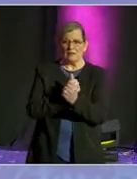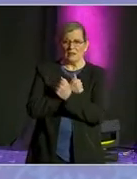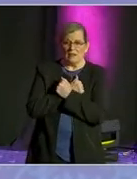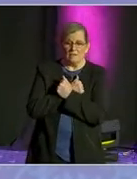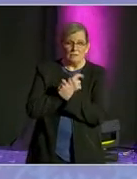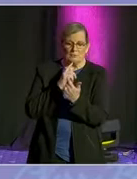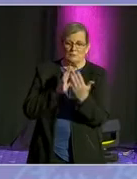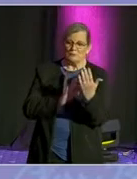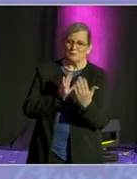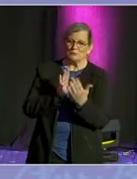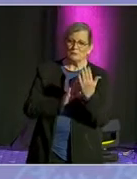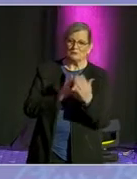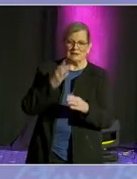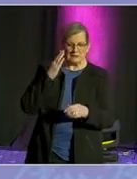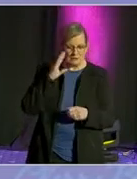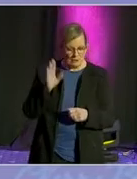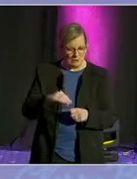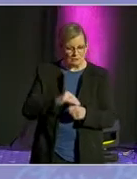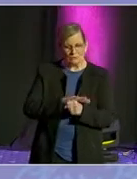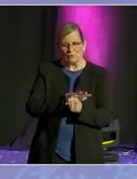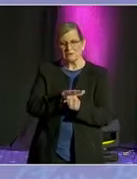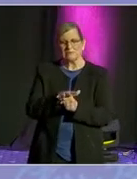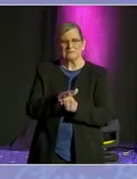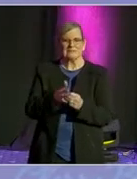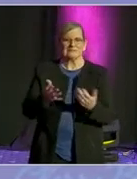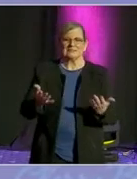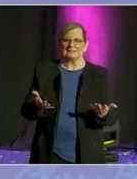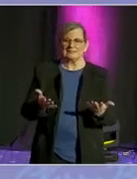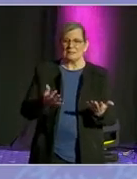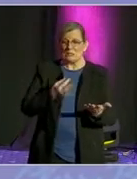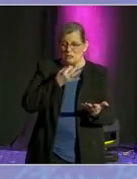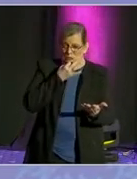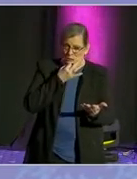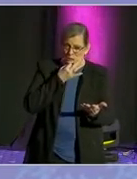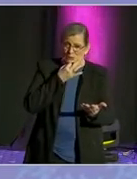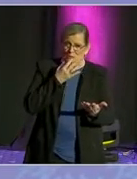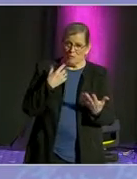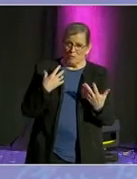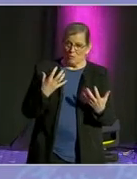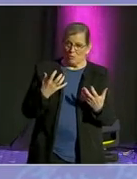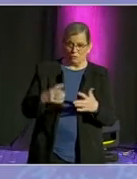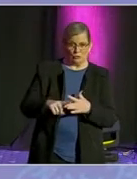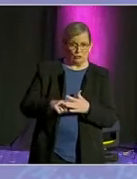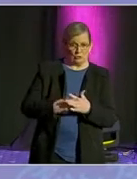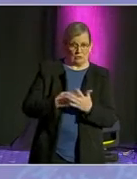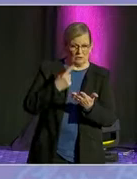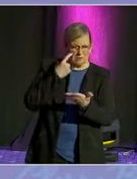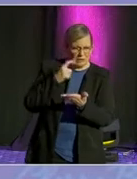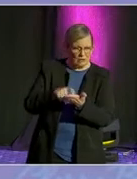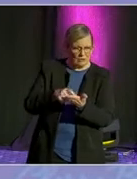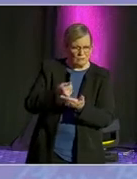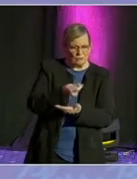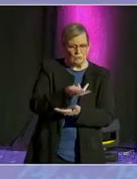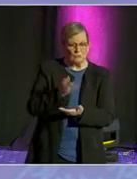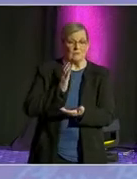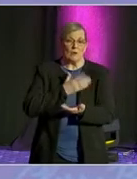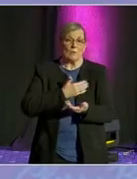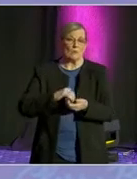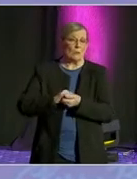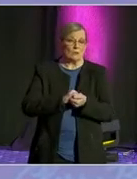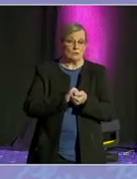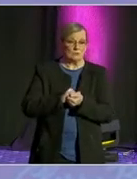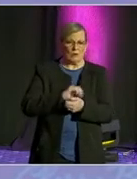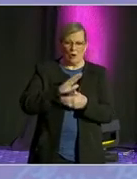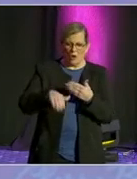all, but we know that we will be soon. So I want to start by acknowledging a few of our partners. All of the work that we do